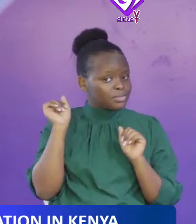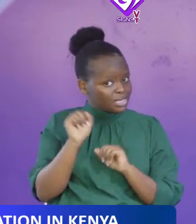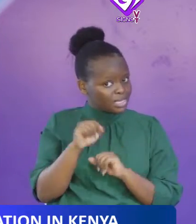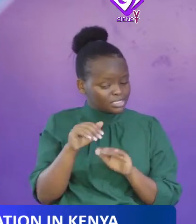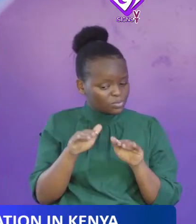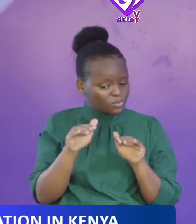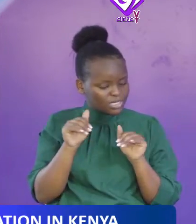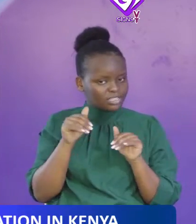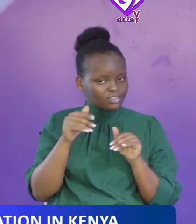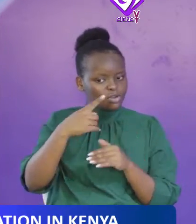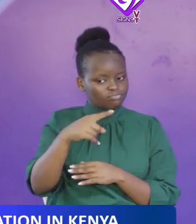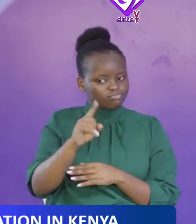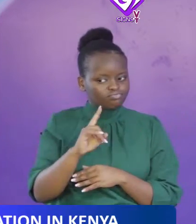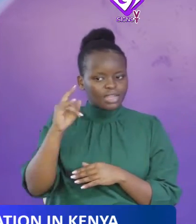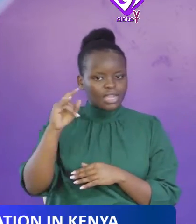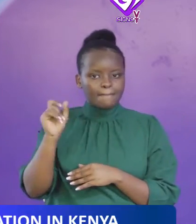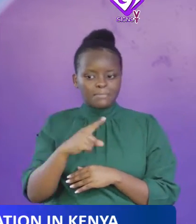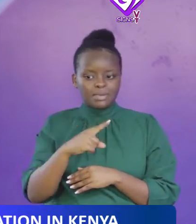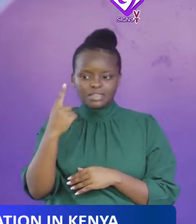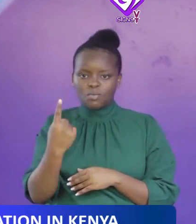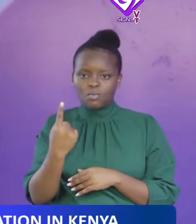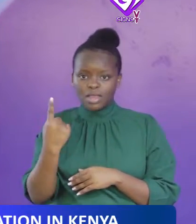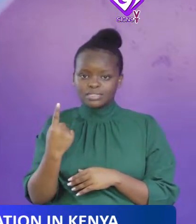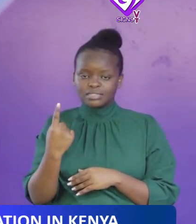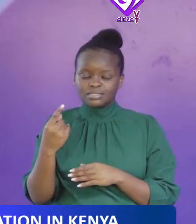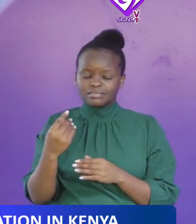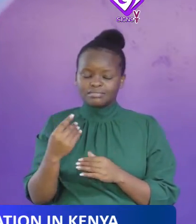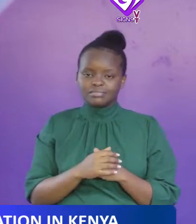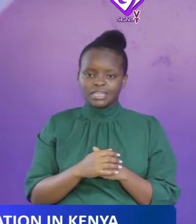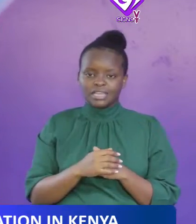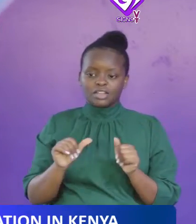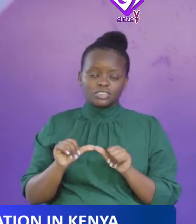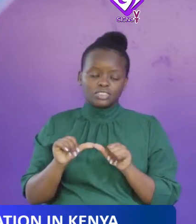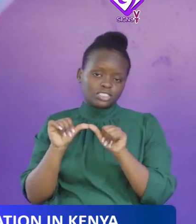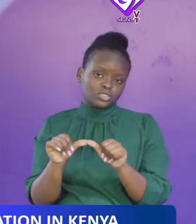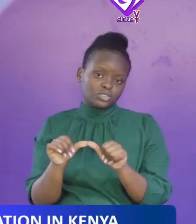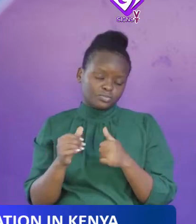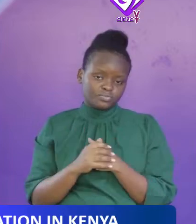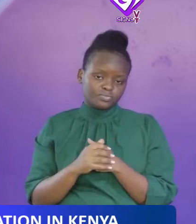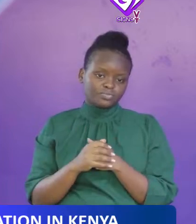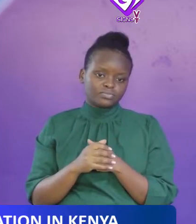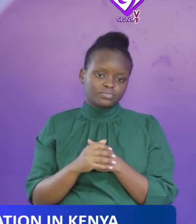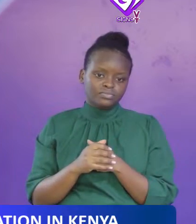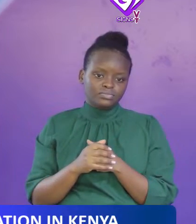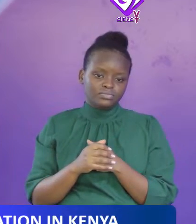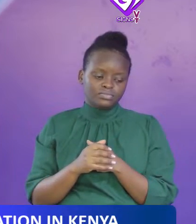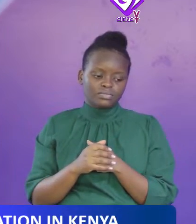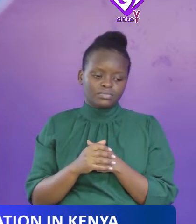for the January intake, which currently is going on. And it's purely because